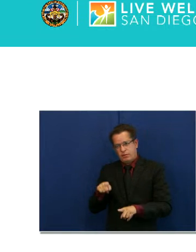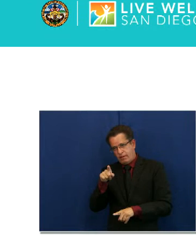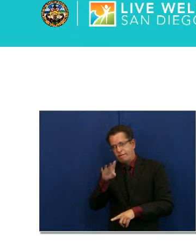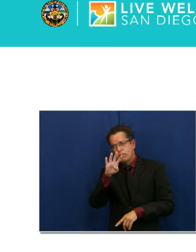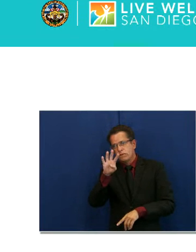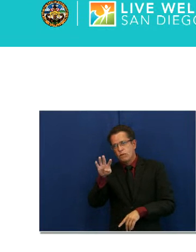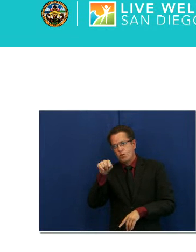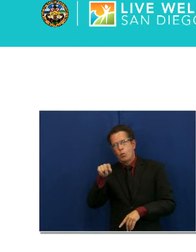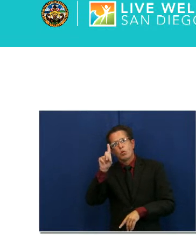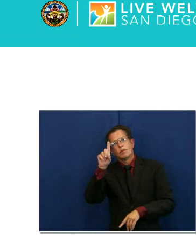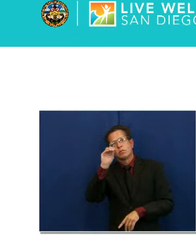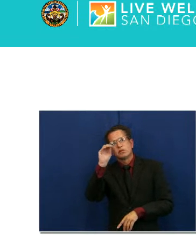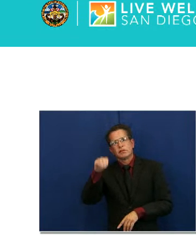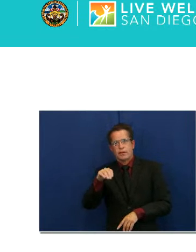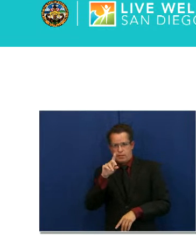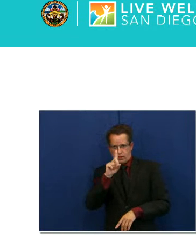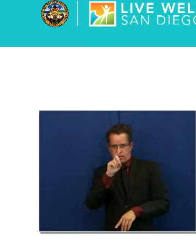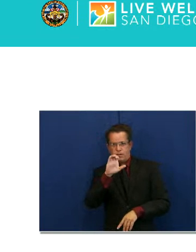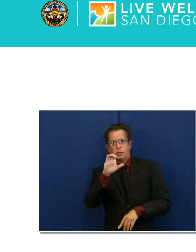from December